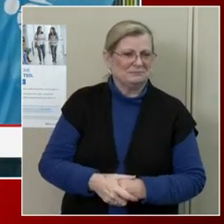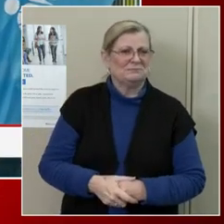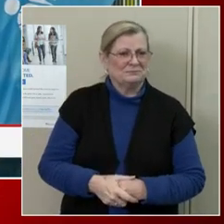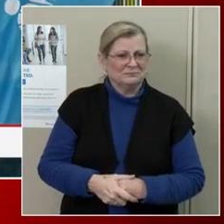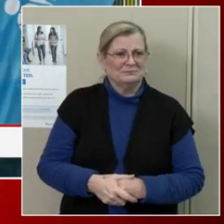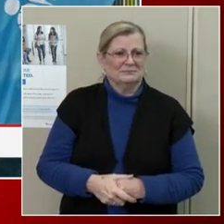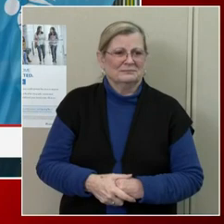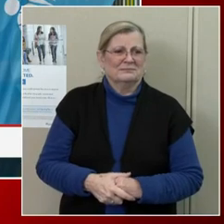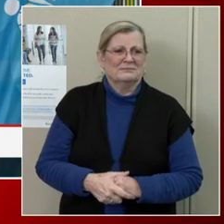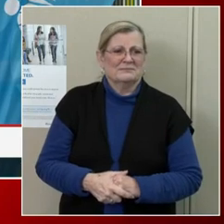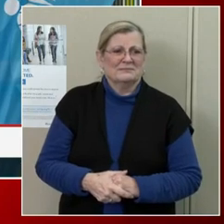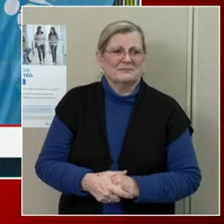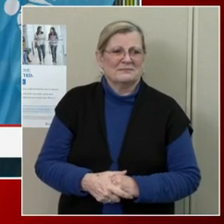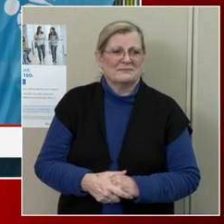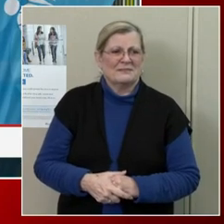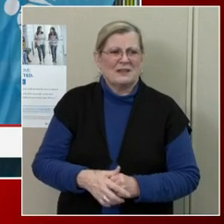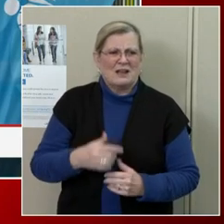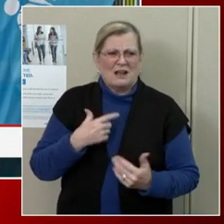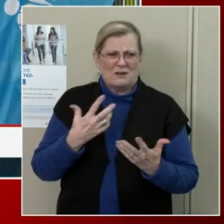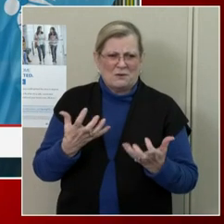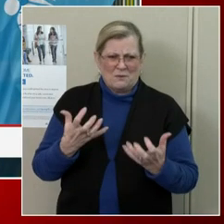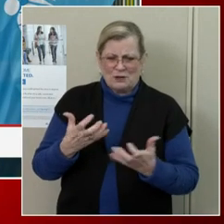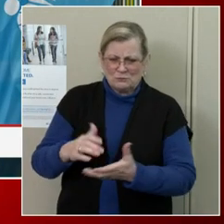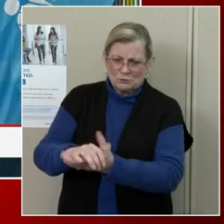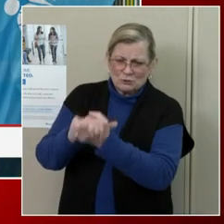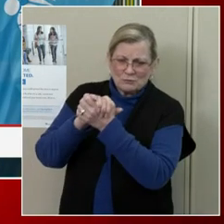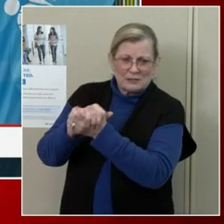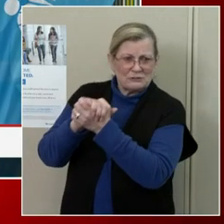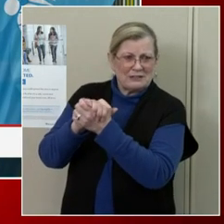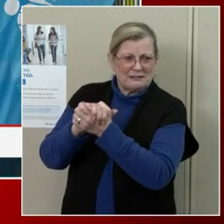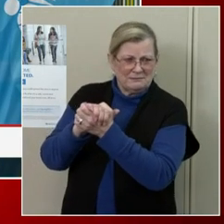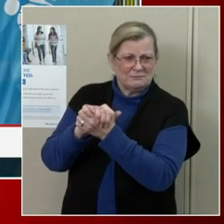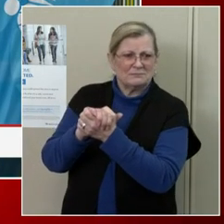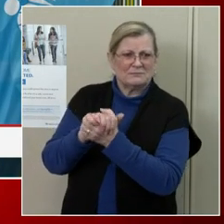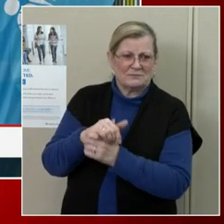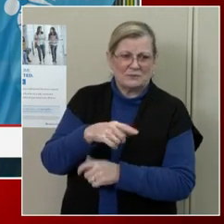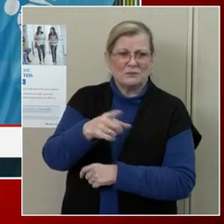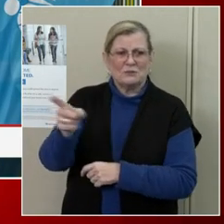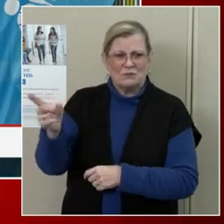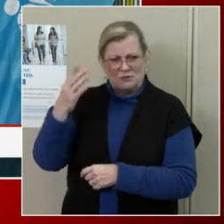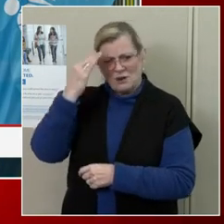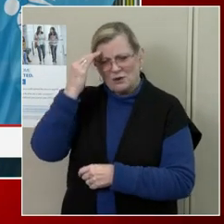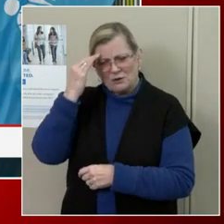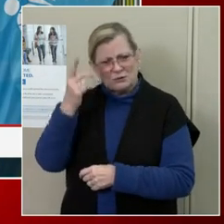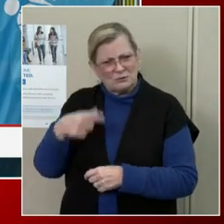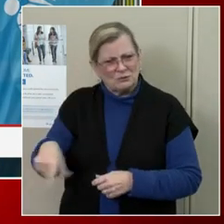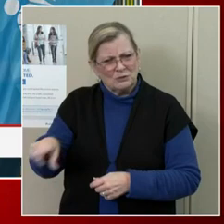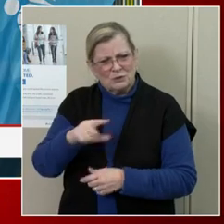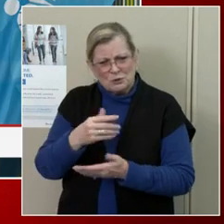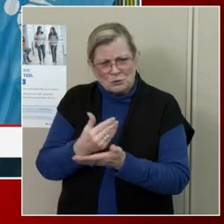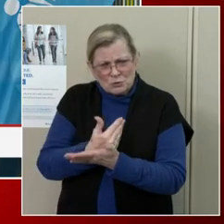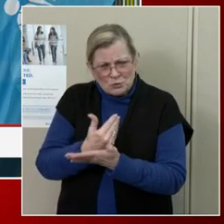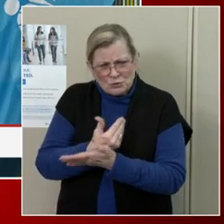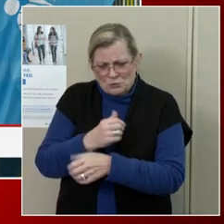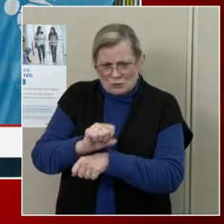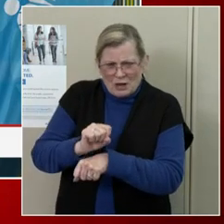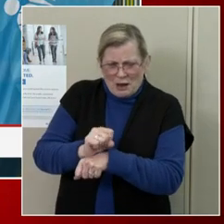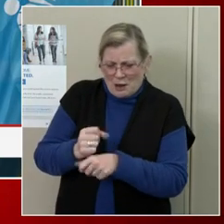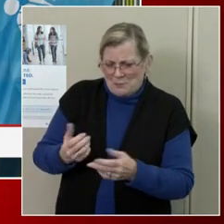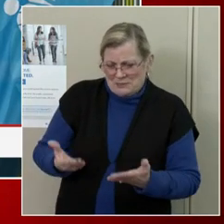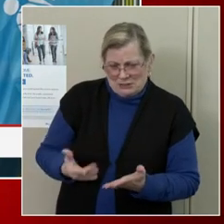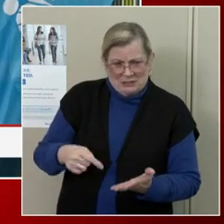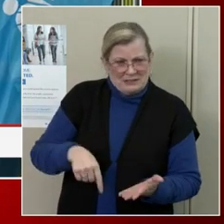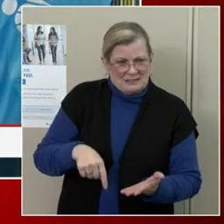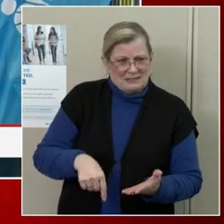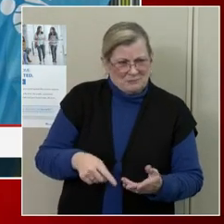publicly congratulate and welcome you, Ruth. I know you're in a relatively new position here, coming, I